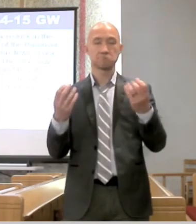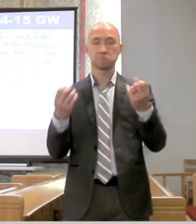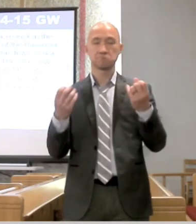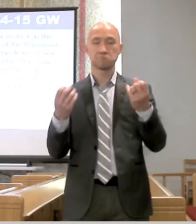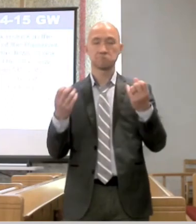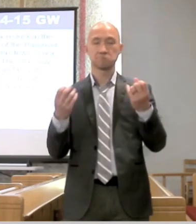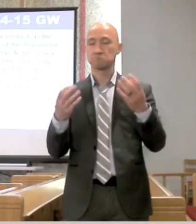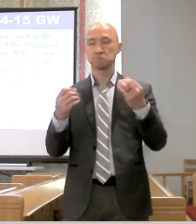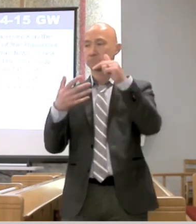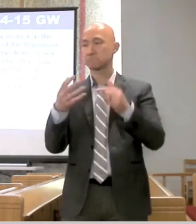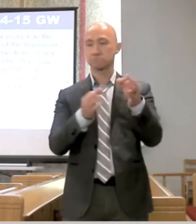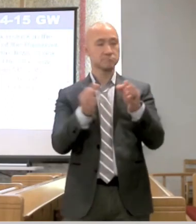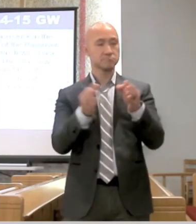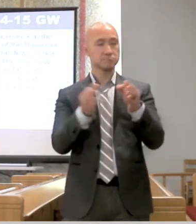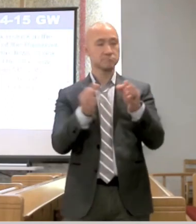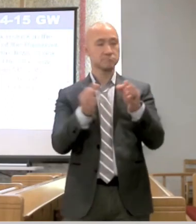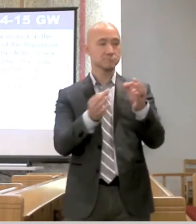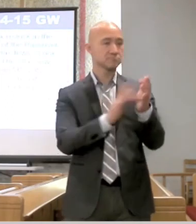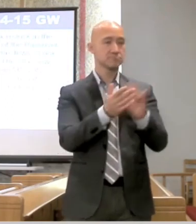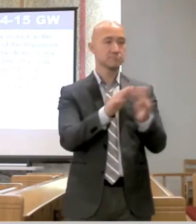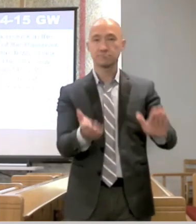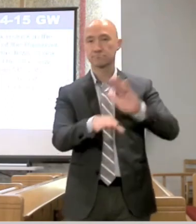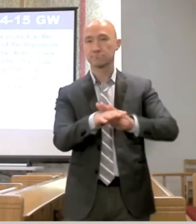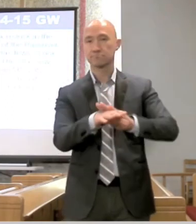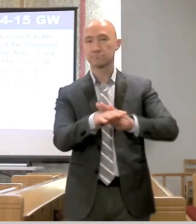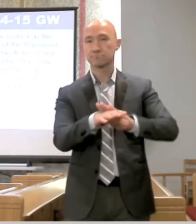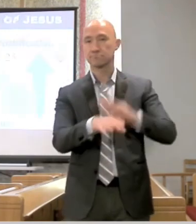Sunday. More so.